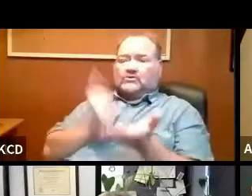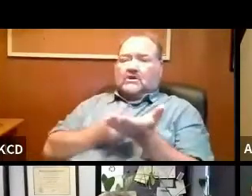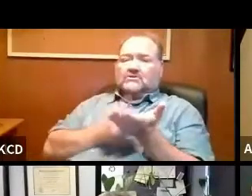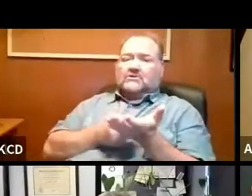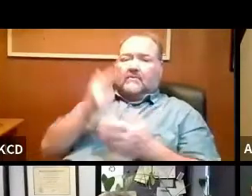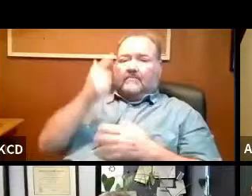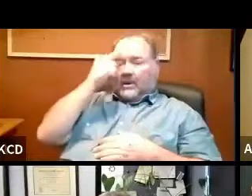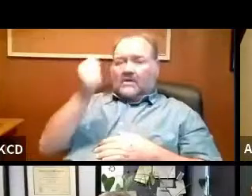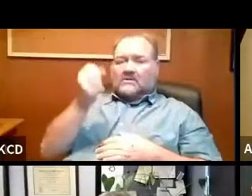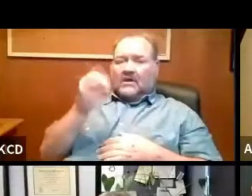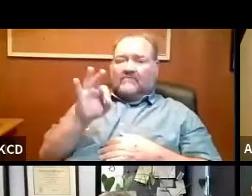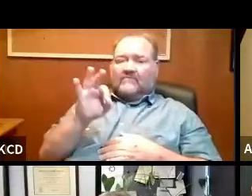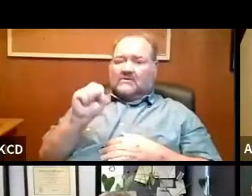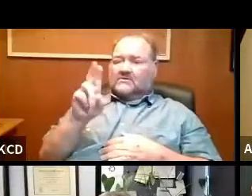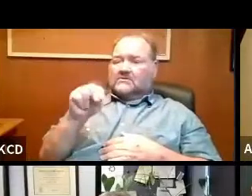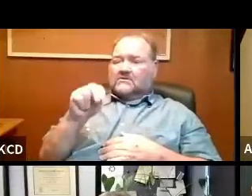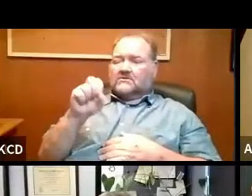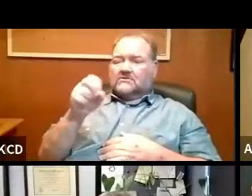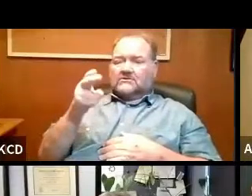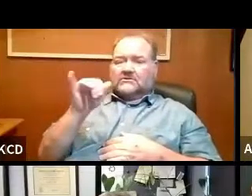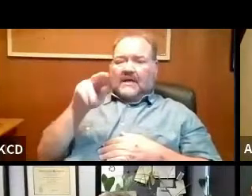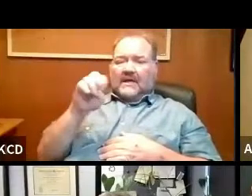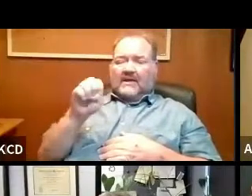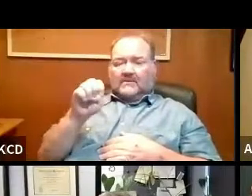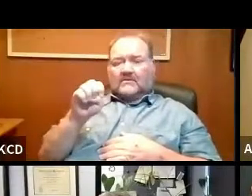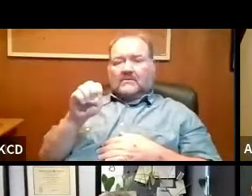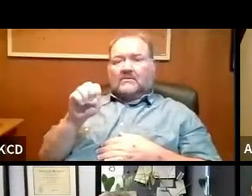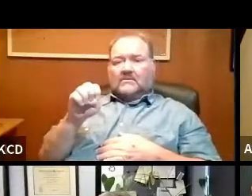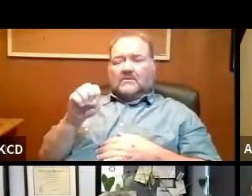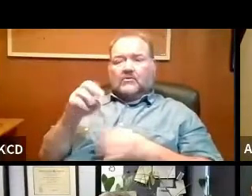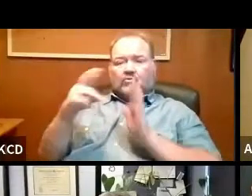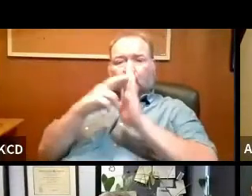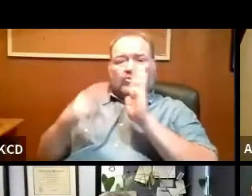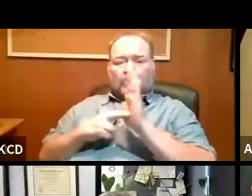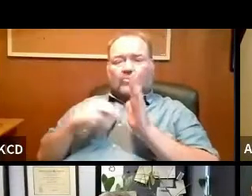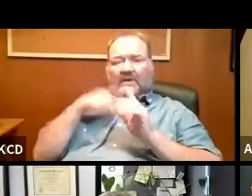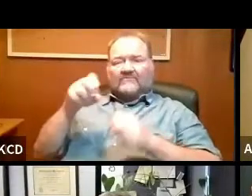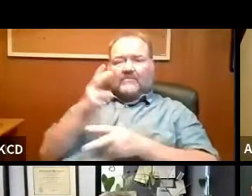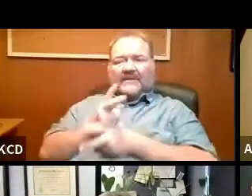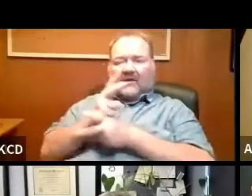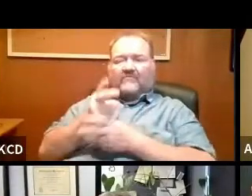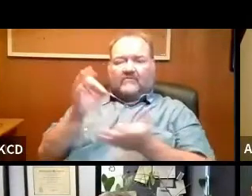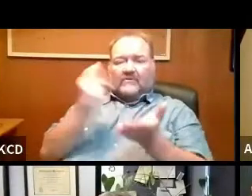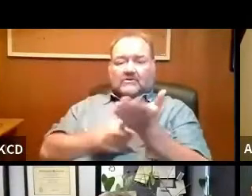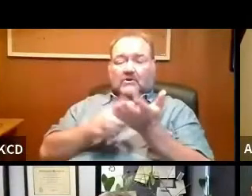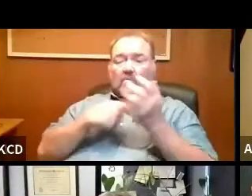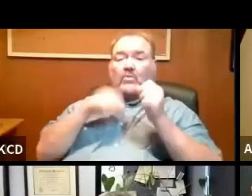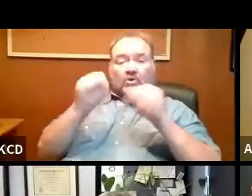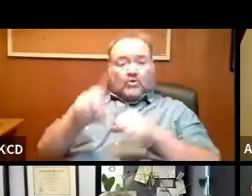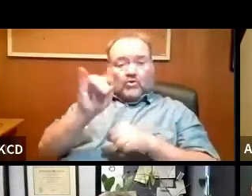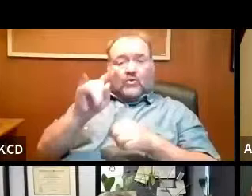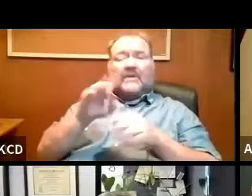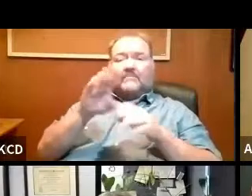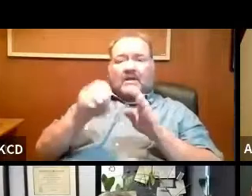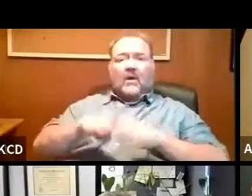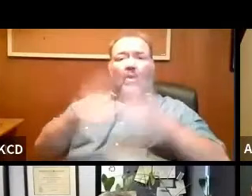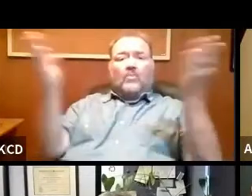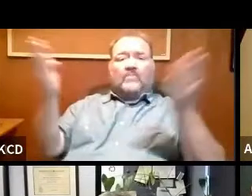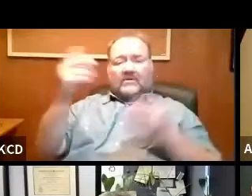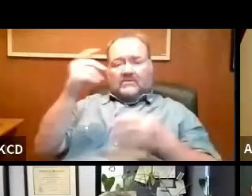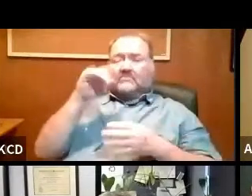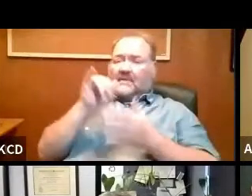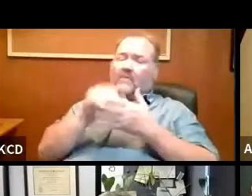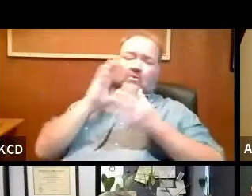because of the sunshine provisions. We have to be careful about discussions. That would be a way we could do it, and it would be out in the open for everyone. It'd be